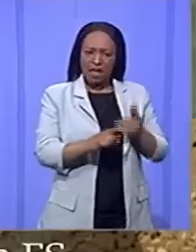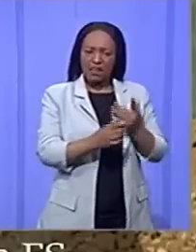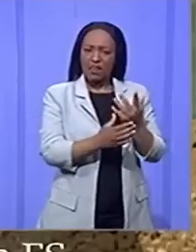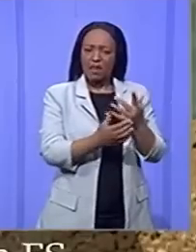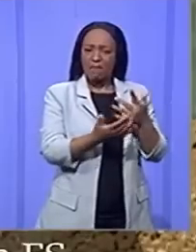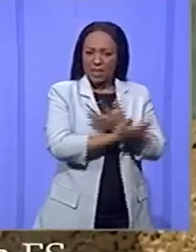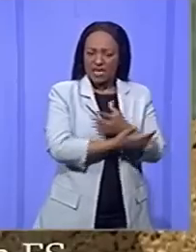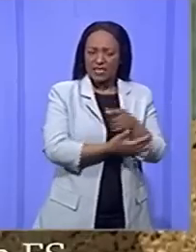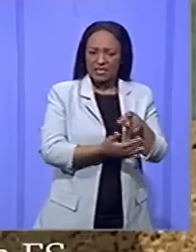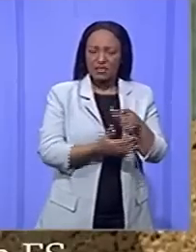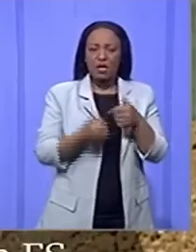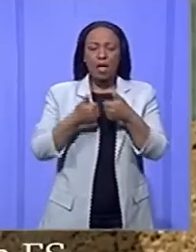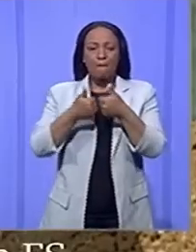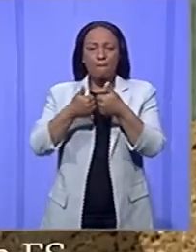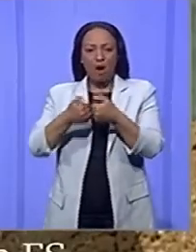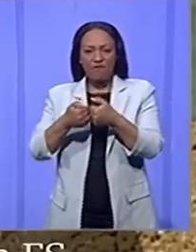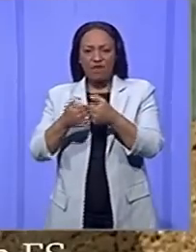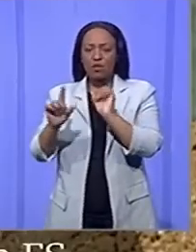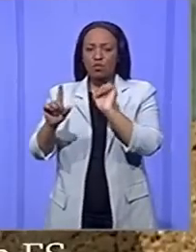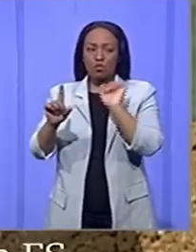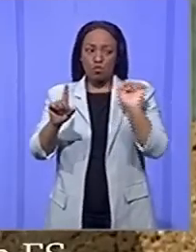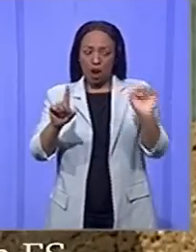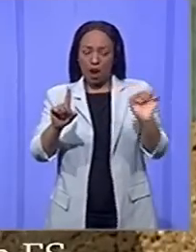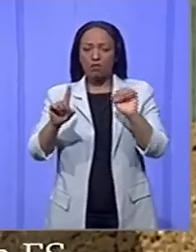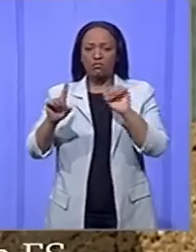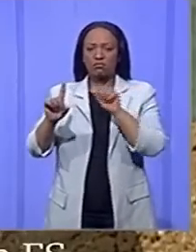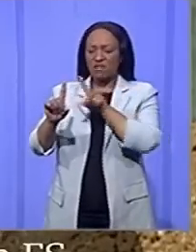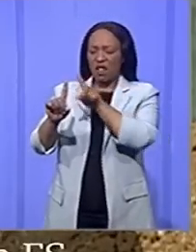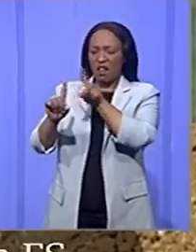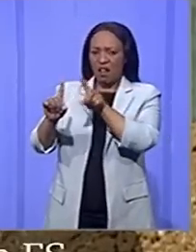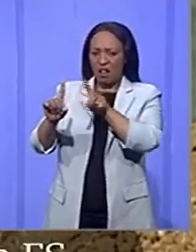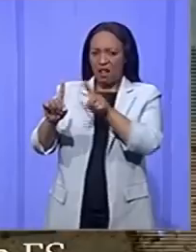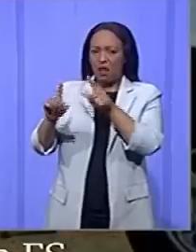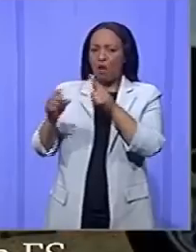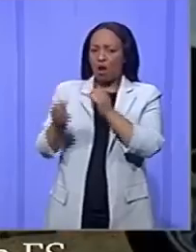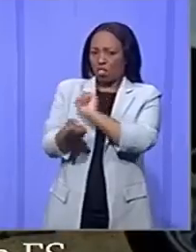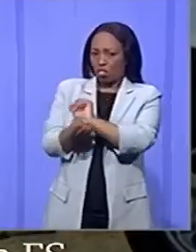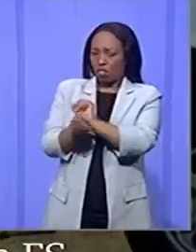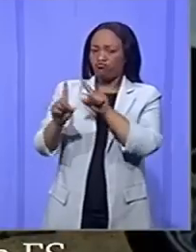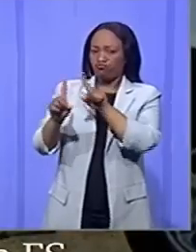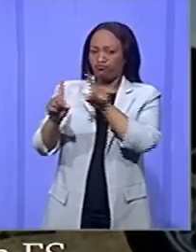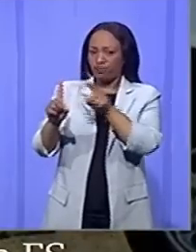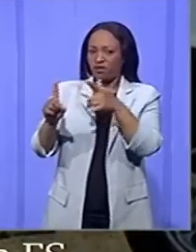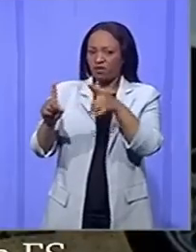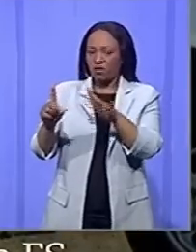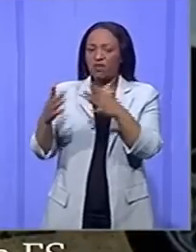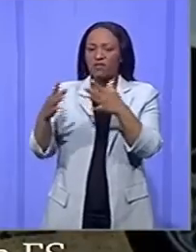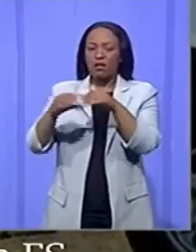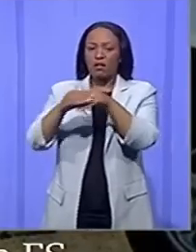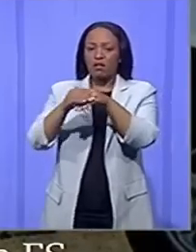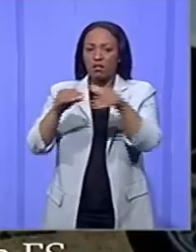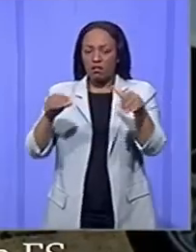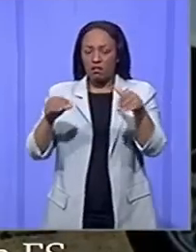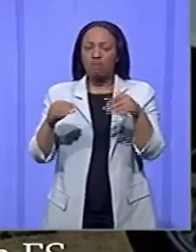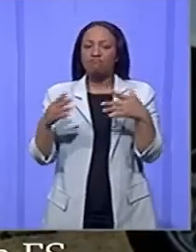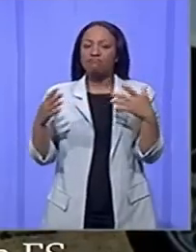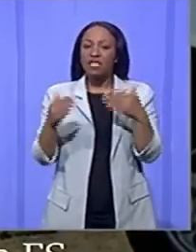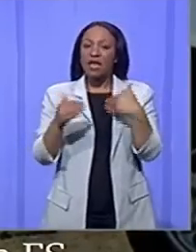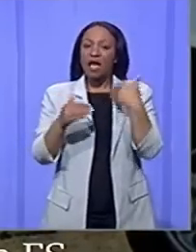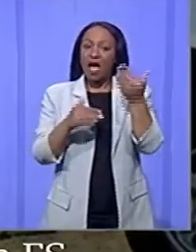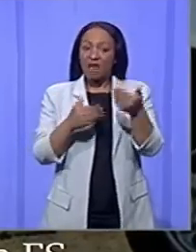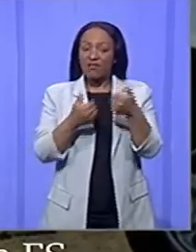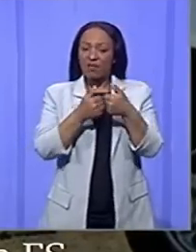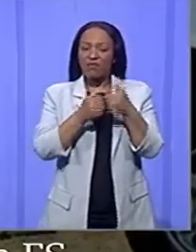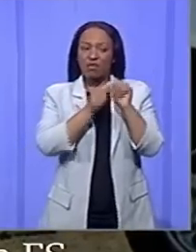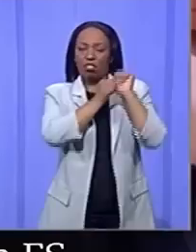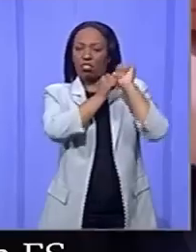hlongwa dipotso ke sepolesa mme ha morao o ile a lokollwa. Mohlankana wa Disebo e sale a le palehong mme sepolesa